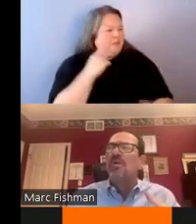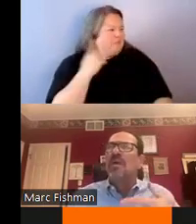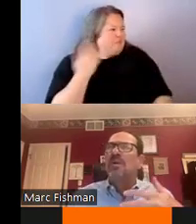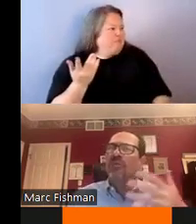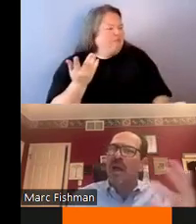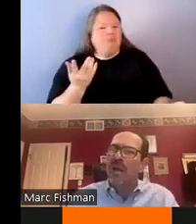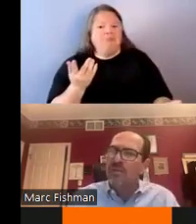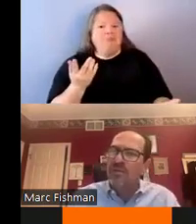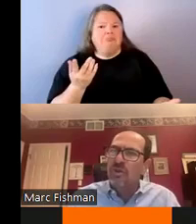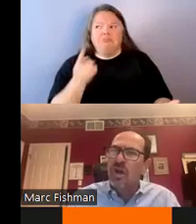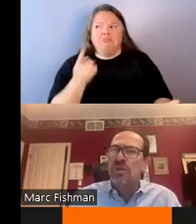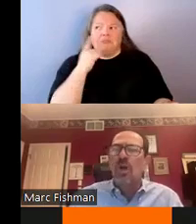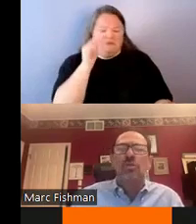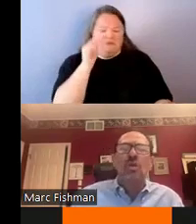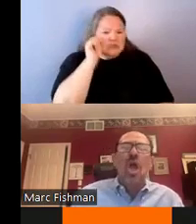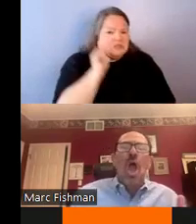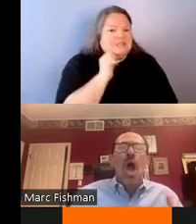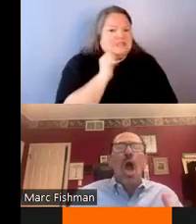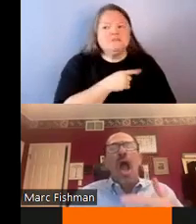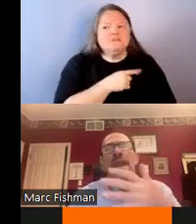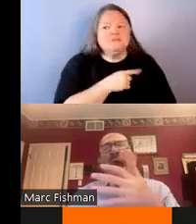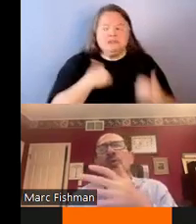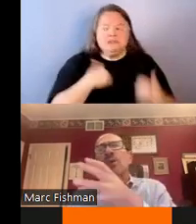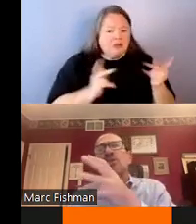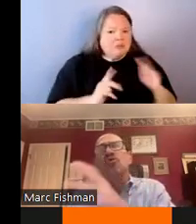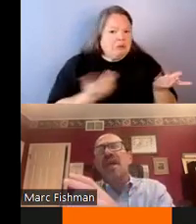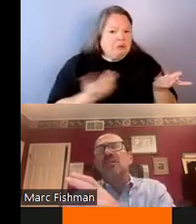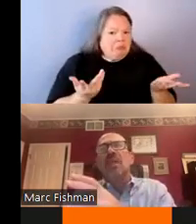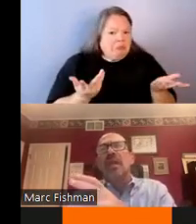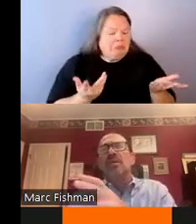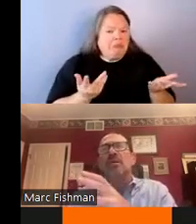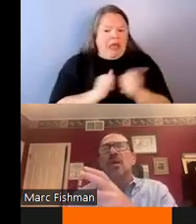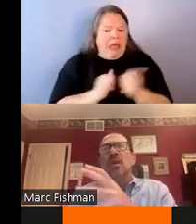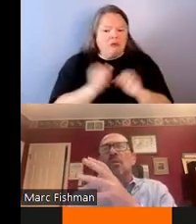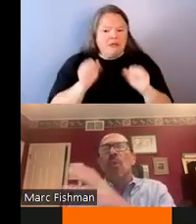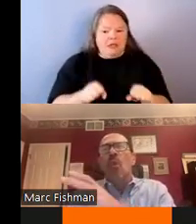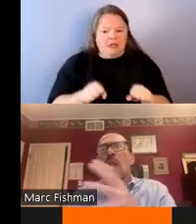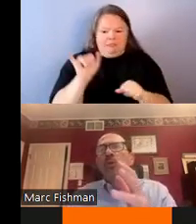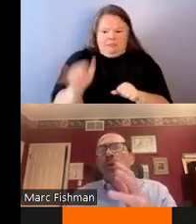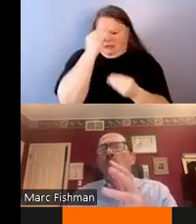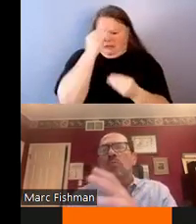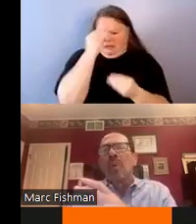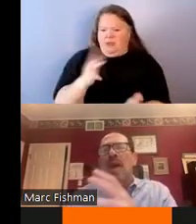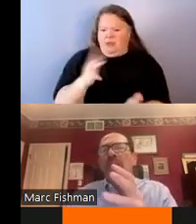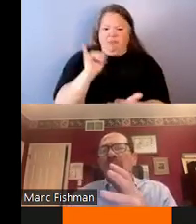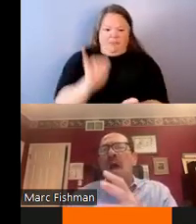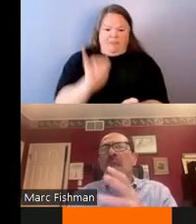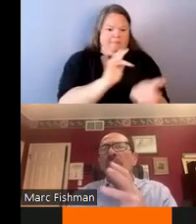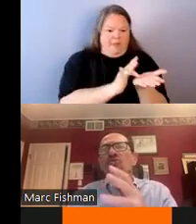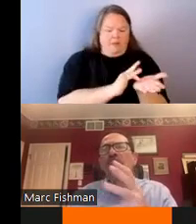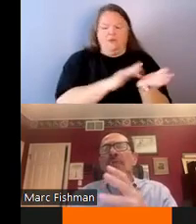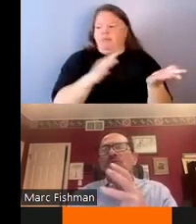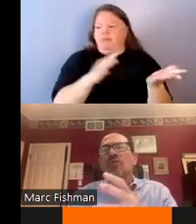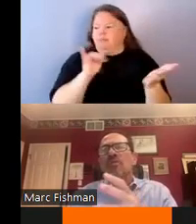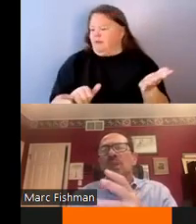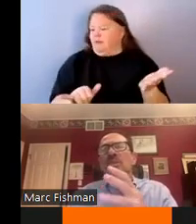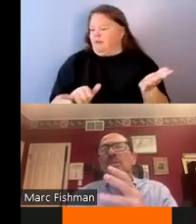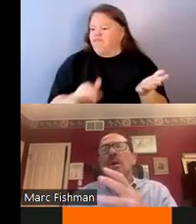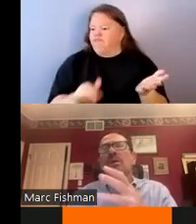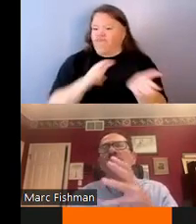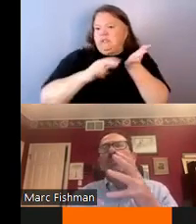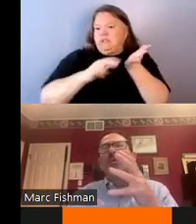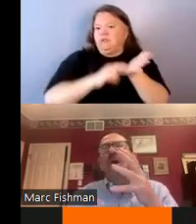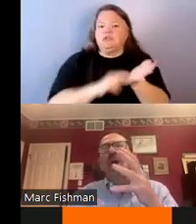people? What does that mean for adolescents and young adults? And how do we translate the well-known body of knowledge about the